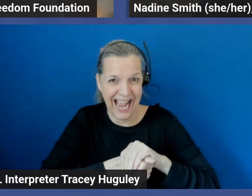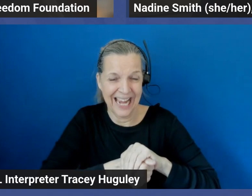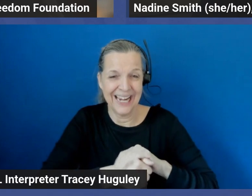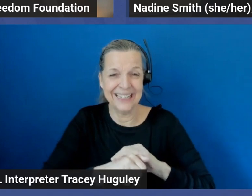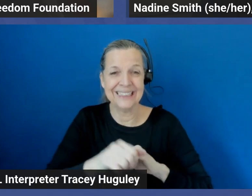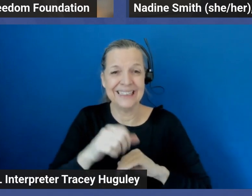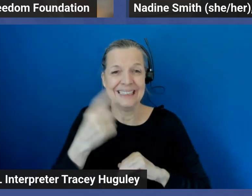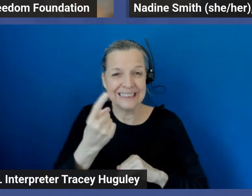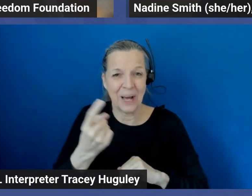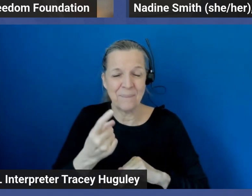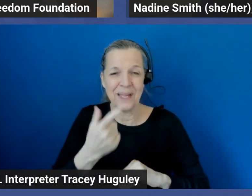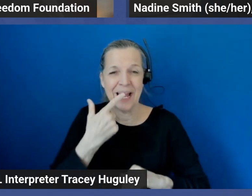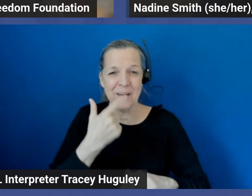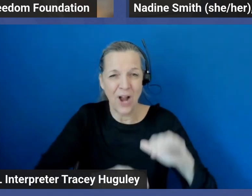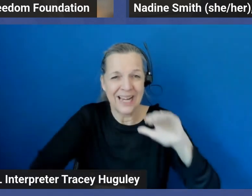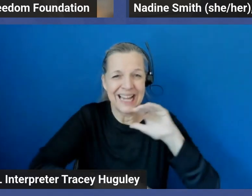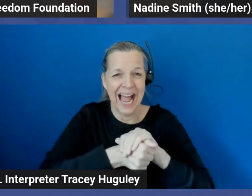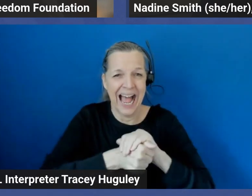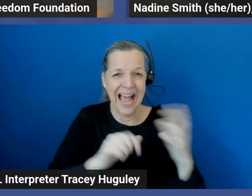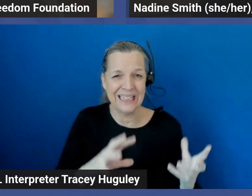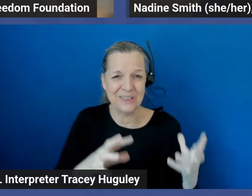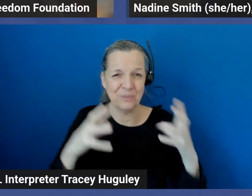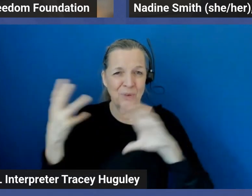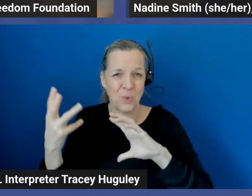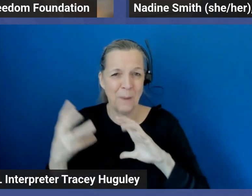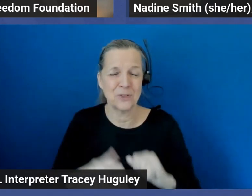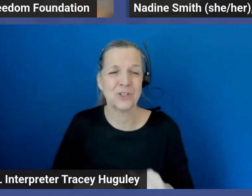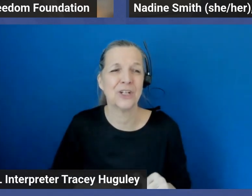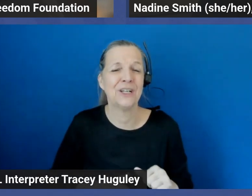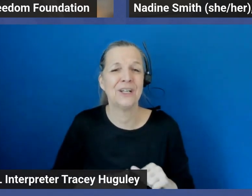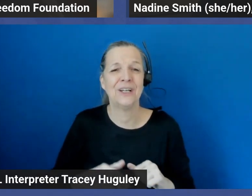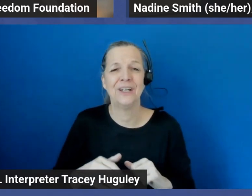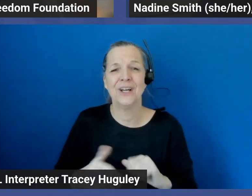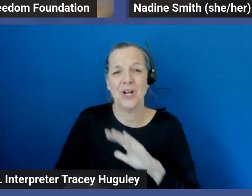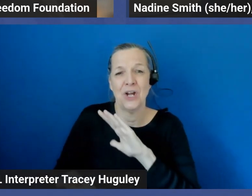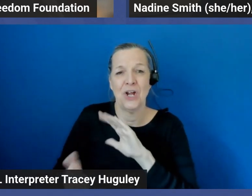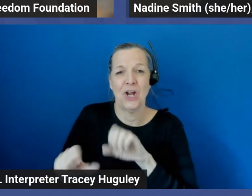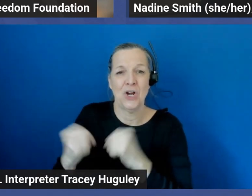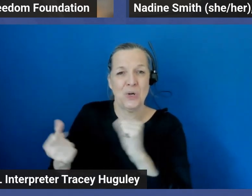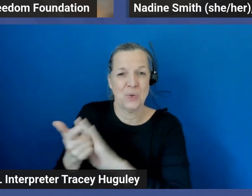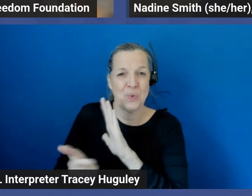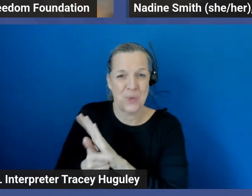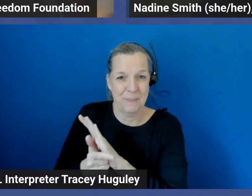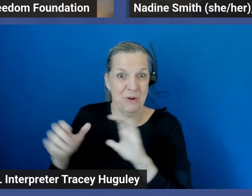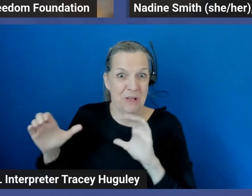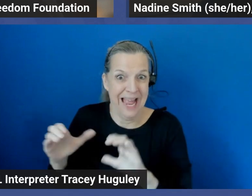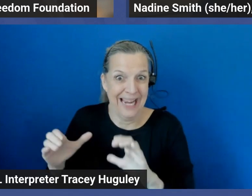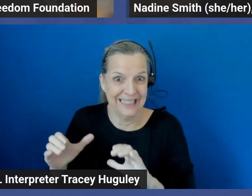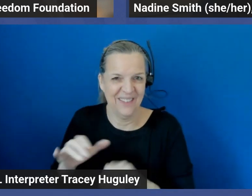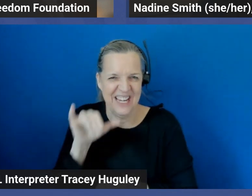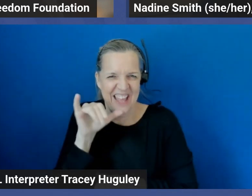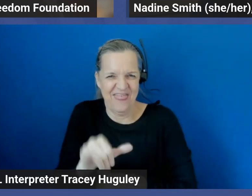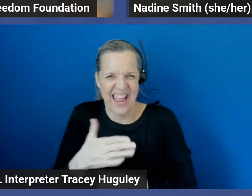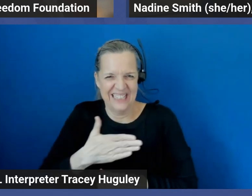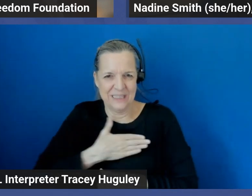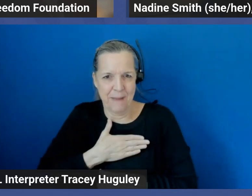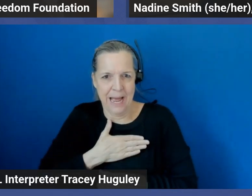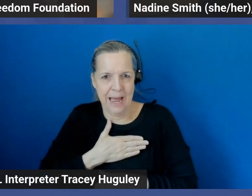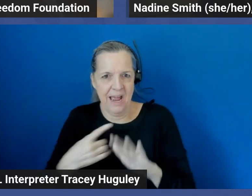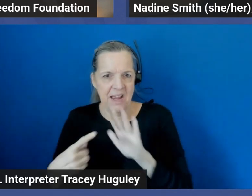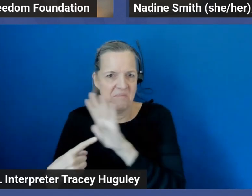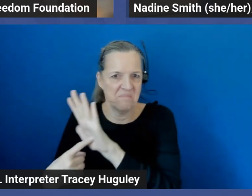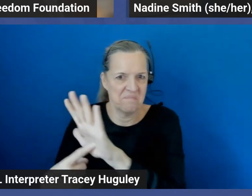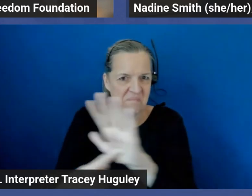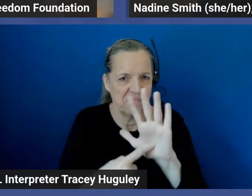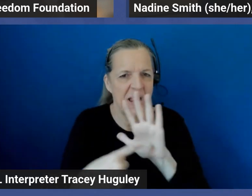trying to hide some corruption. I'm trying to hide some criminal activity that I'm involved in. And this is my go-to. The magician. Look